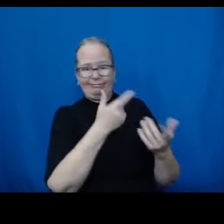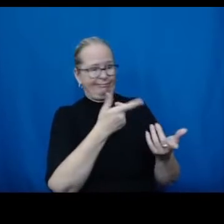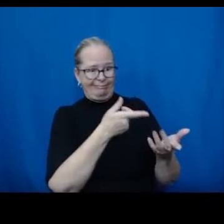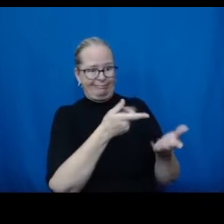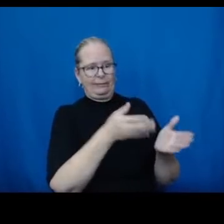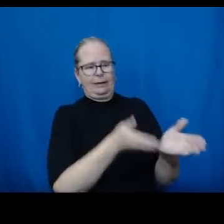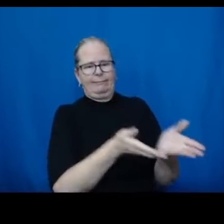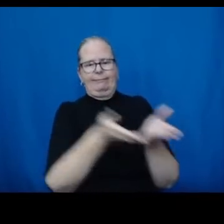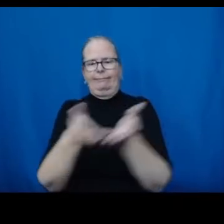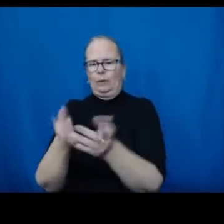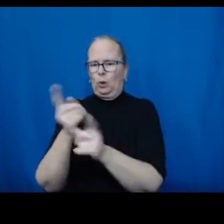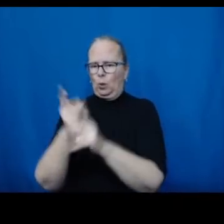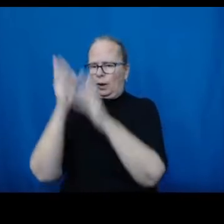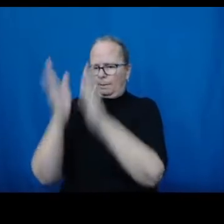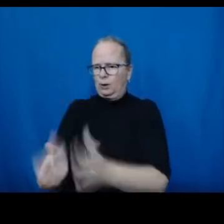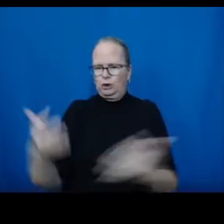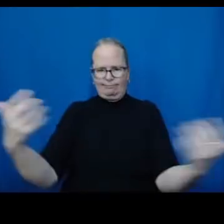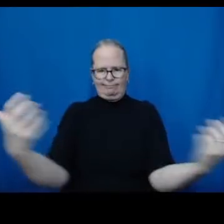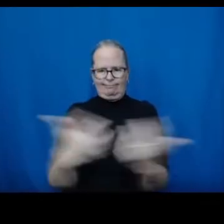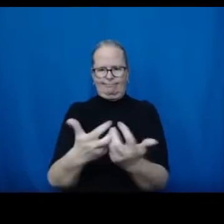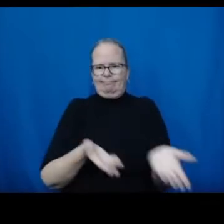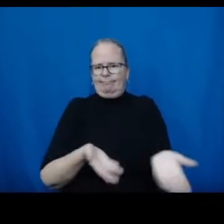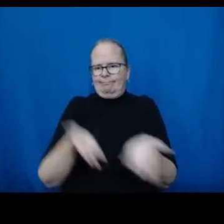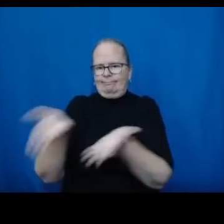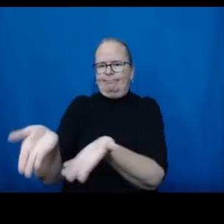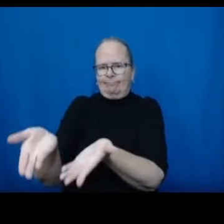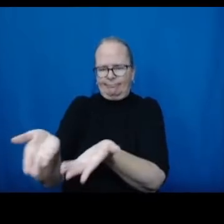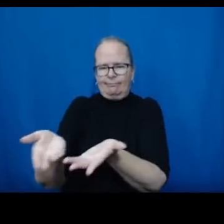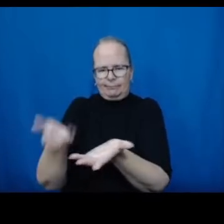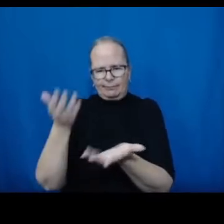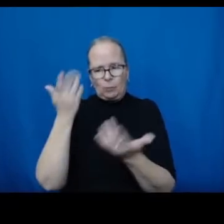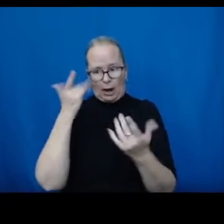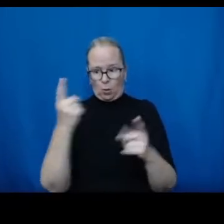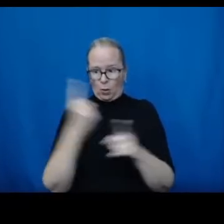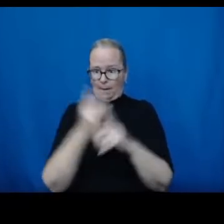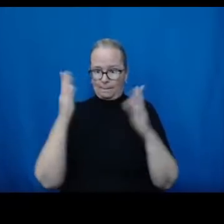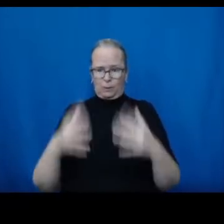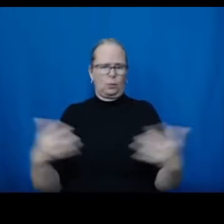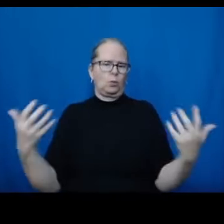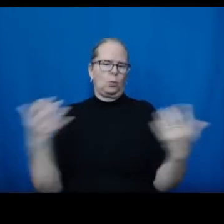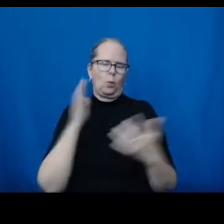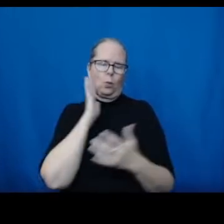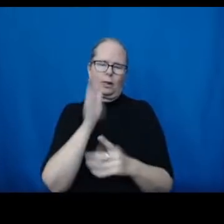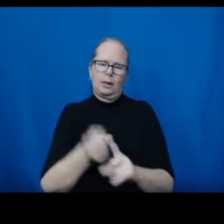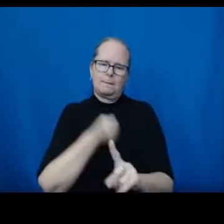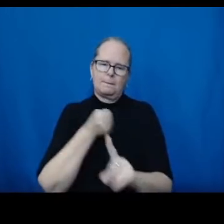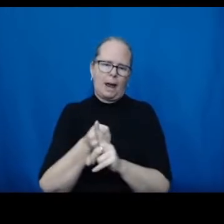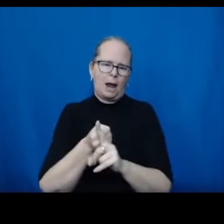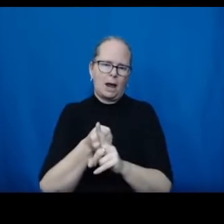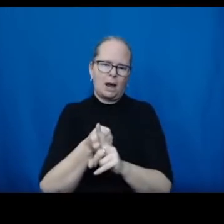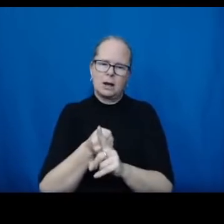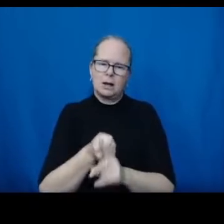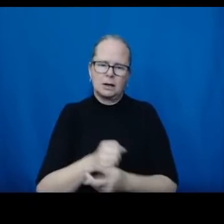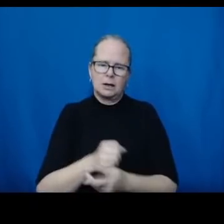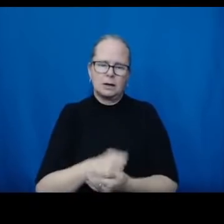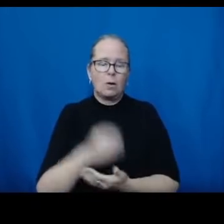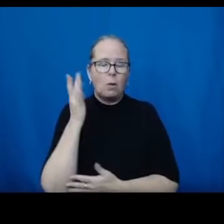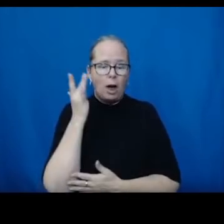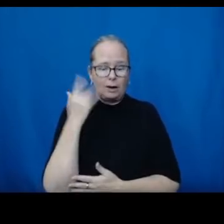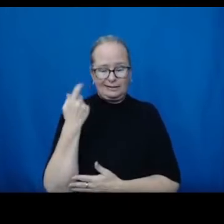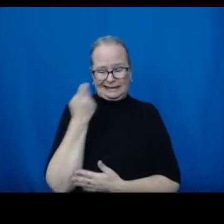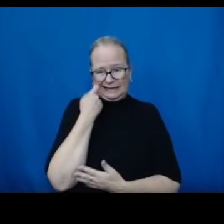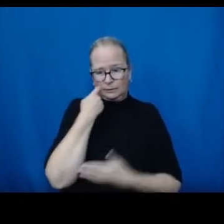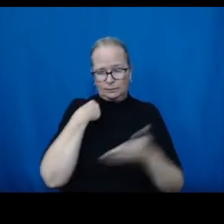is another good news. I love good news stories. And it said that, you know, it's all about the message. It doesn't matter if you are, you